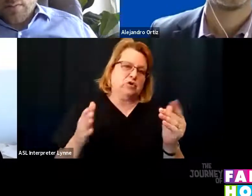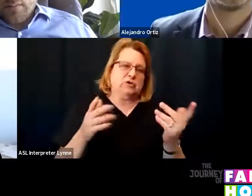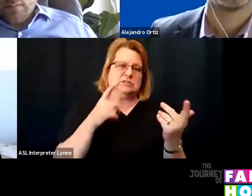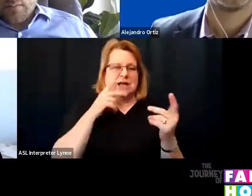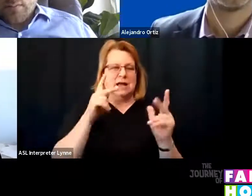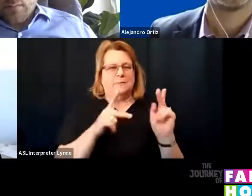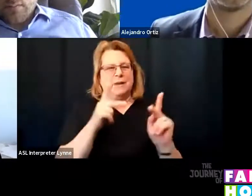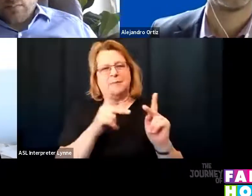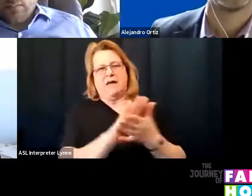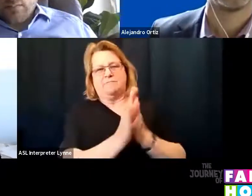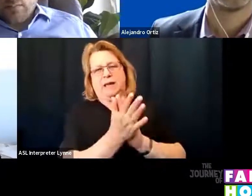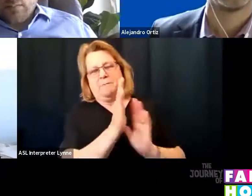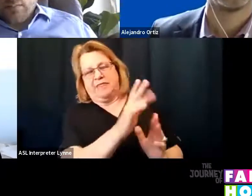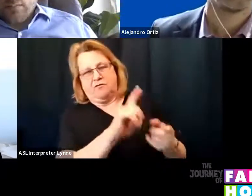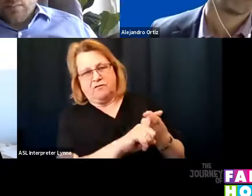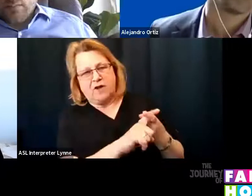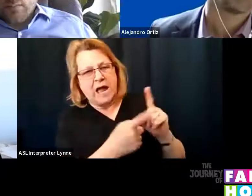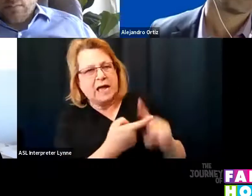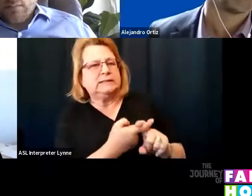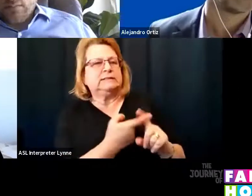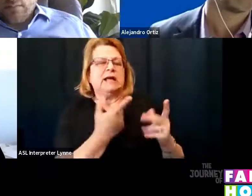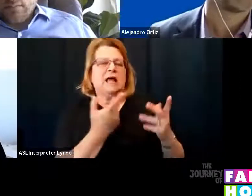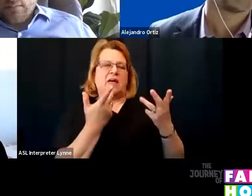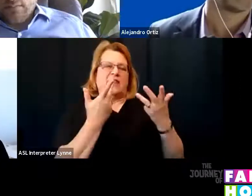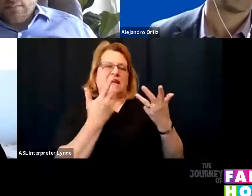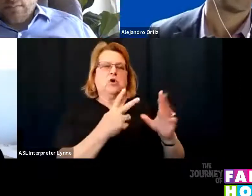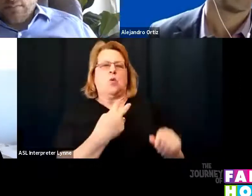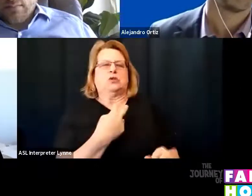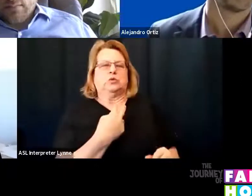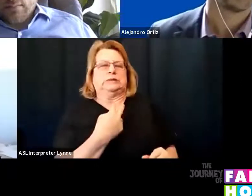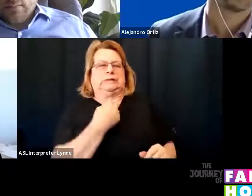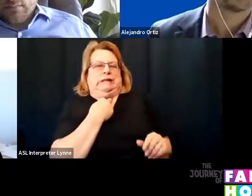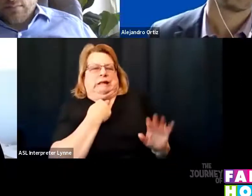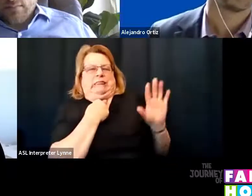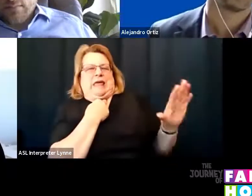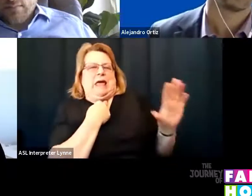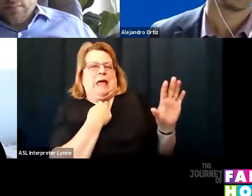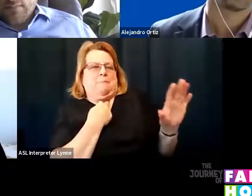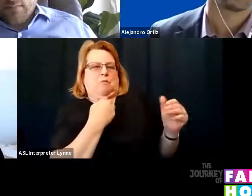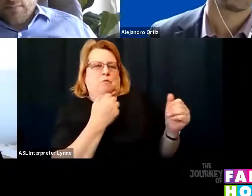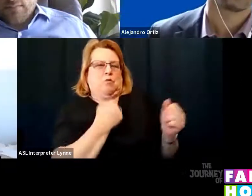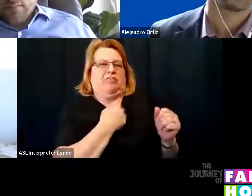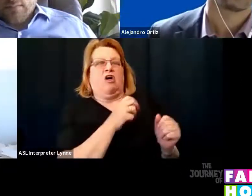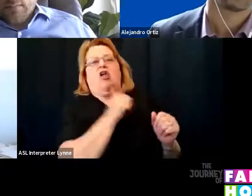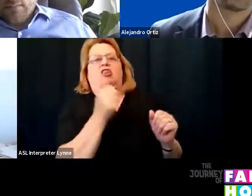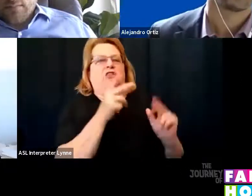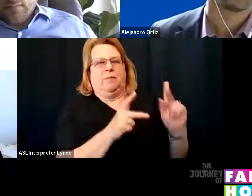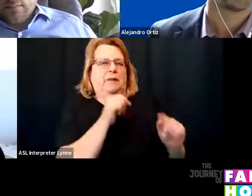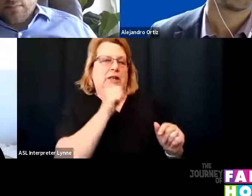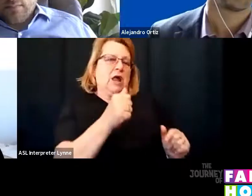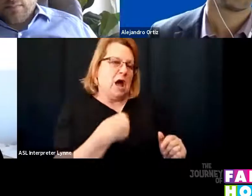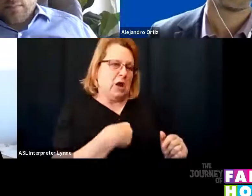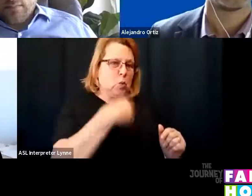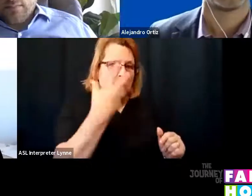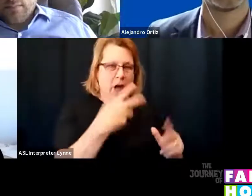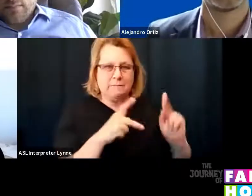become their friends and they wouldn't want to stick them with these other folks, non-white people coming